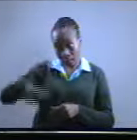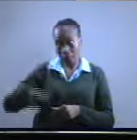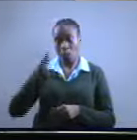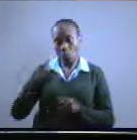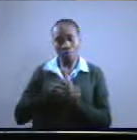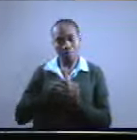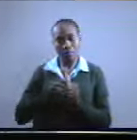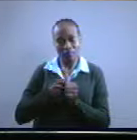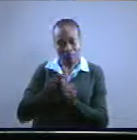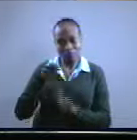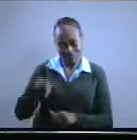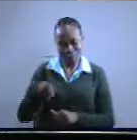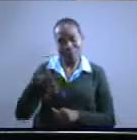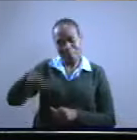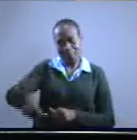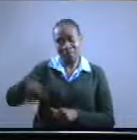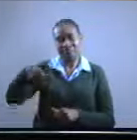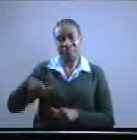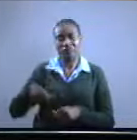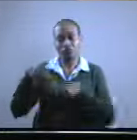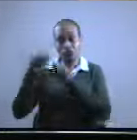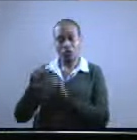voting session is closed by the chair.